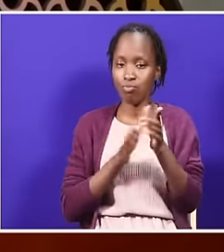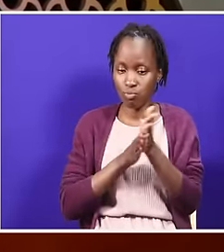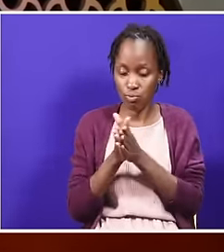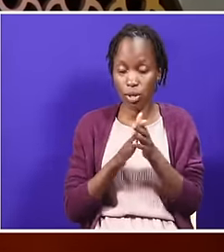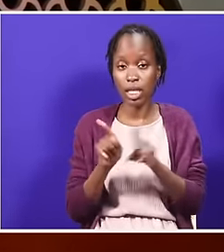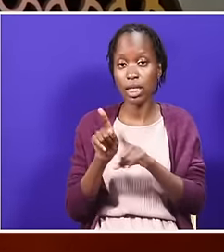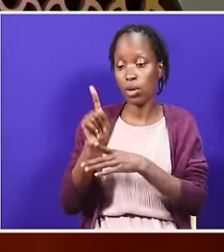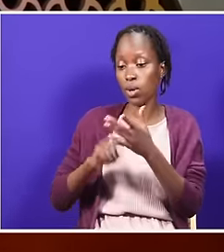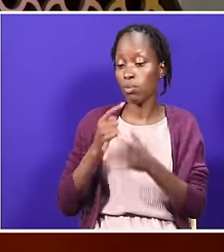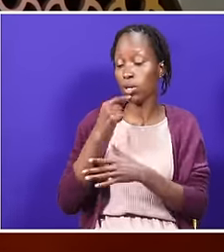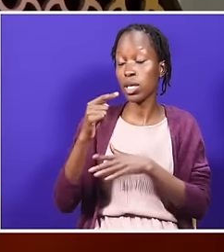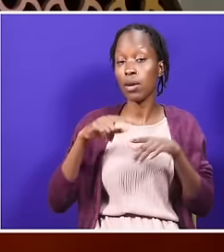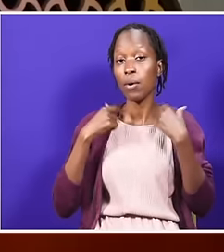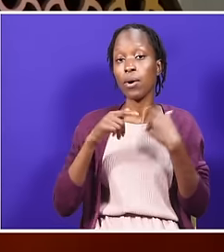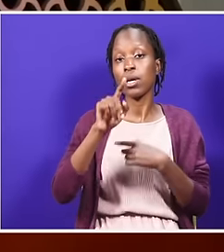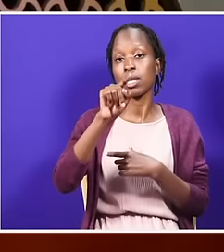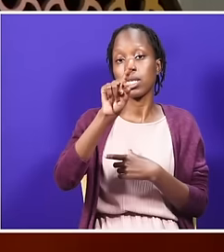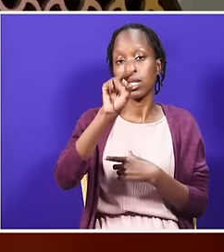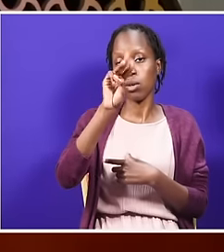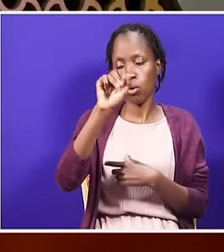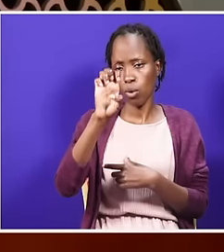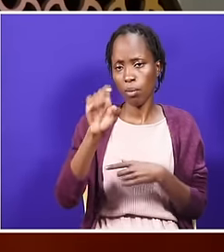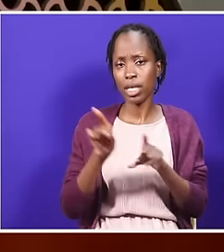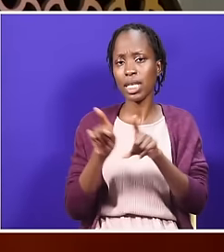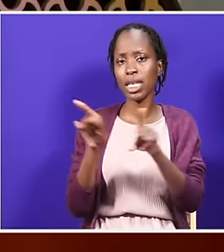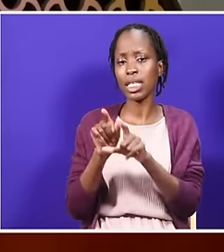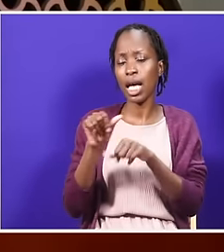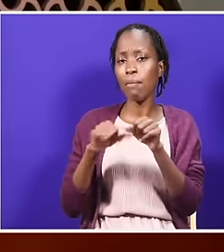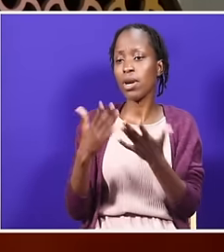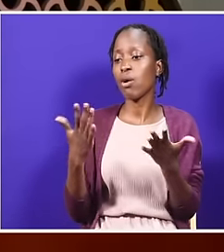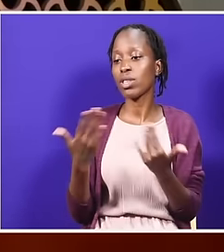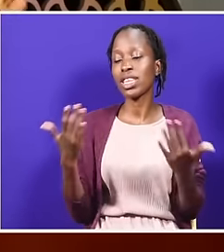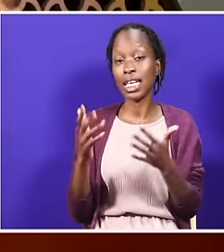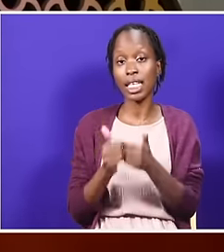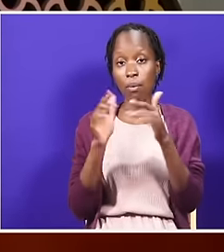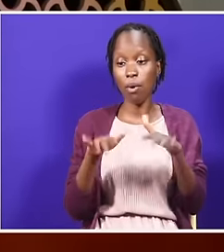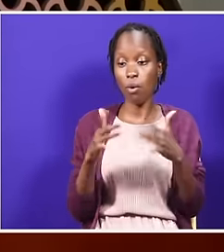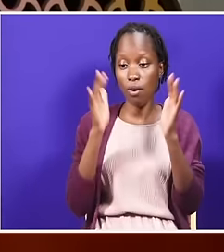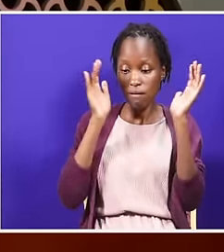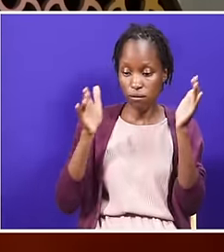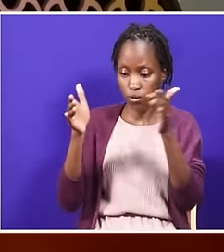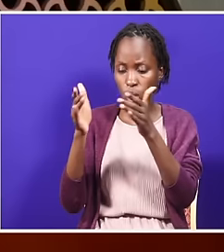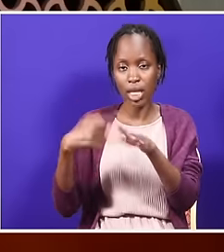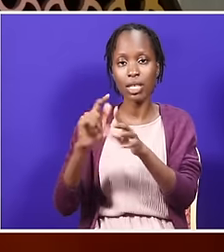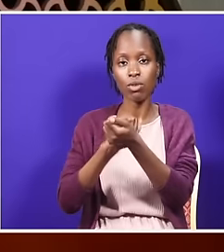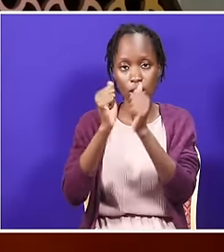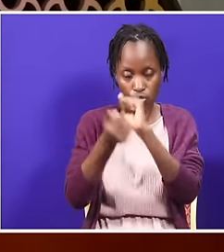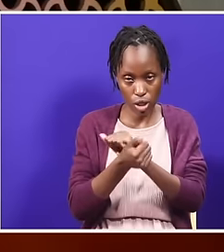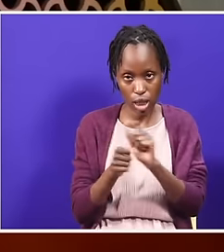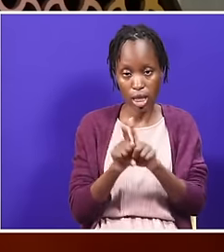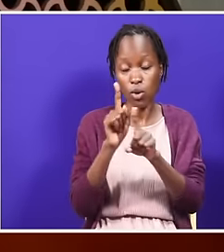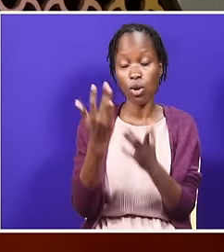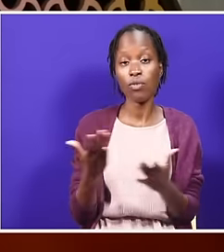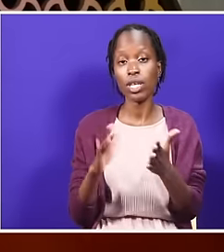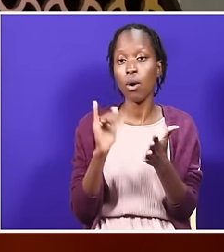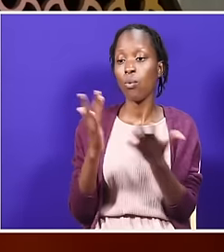was just saying to Reverend Kwame there was this whole thing about how stuff happens where our focus narrows. And one of the